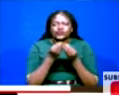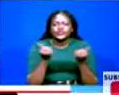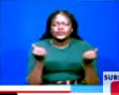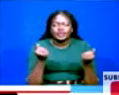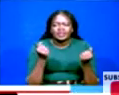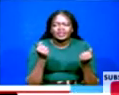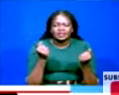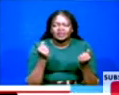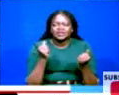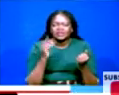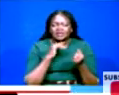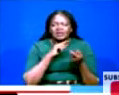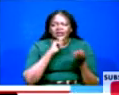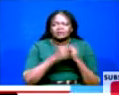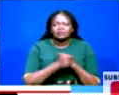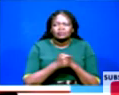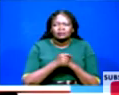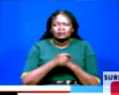it into energy.